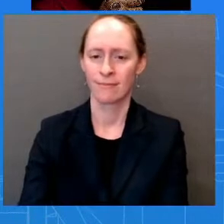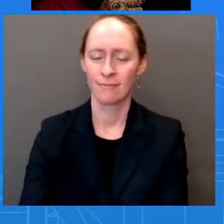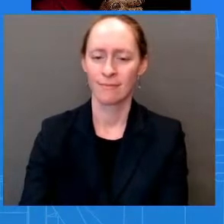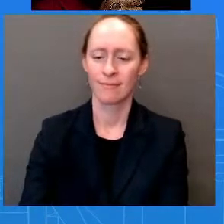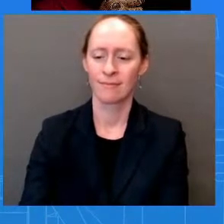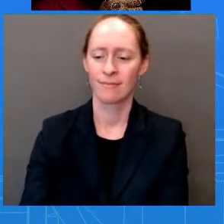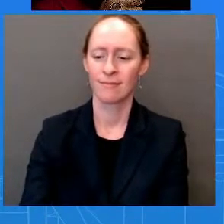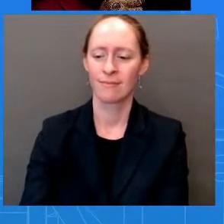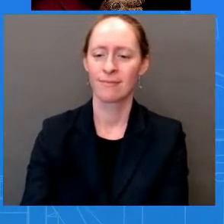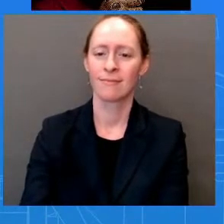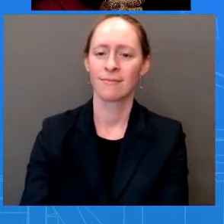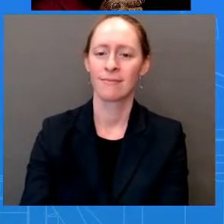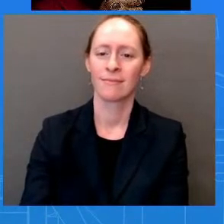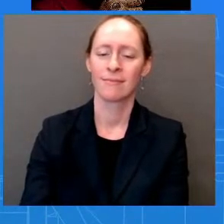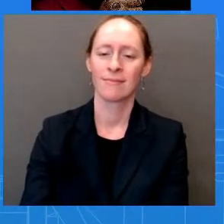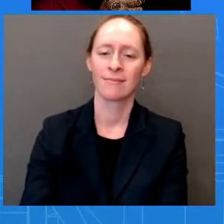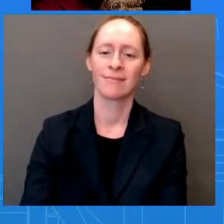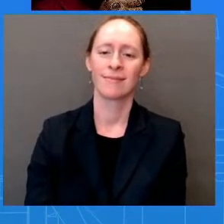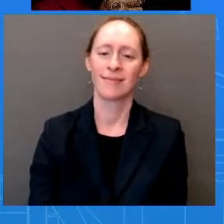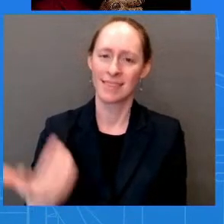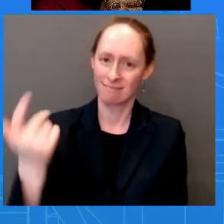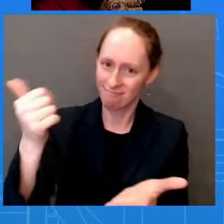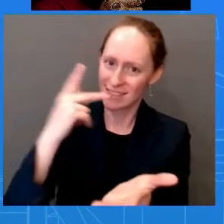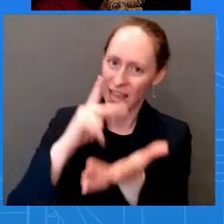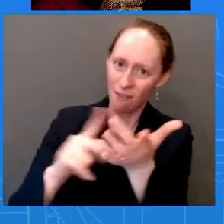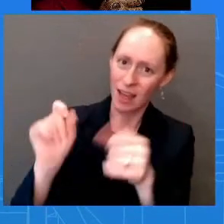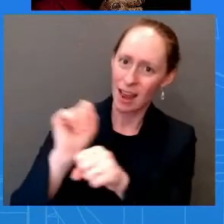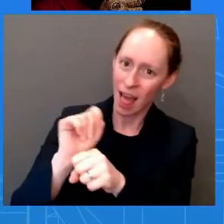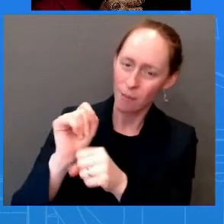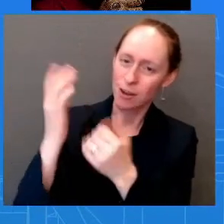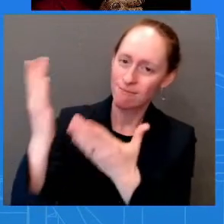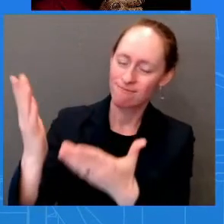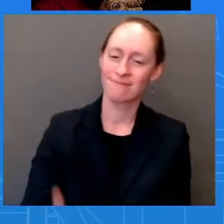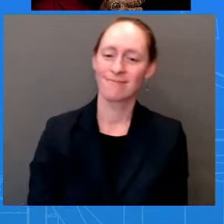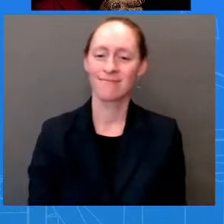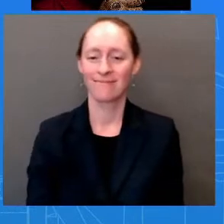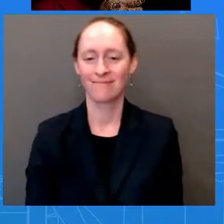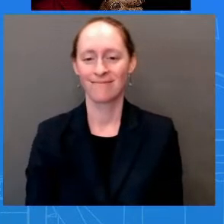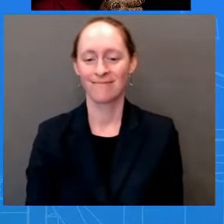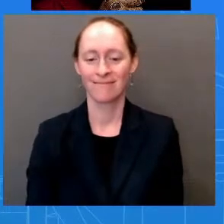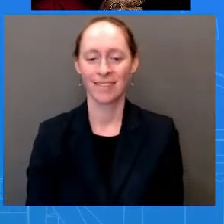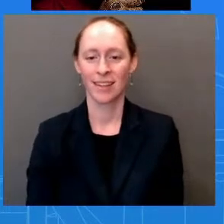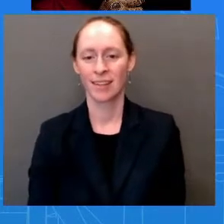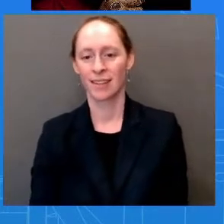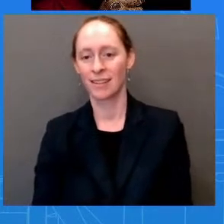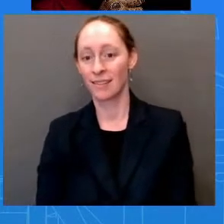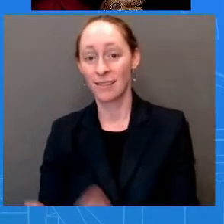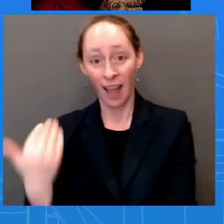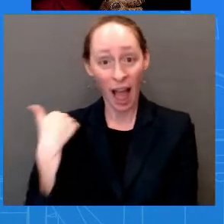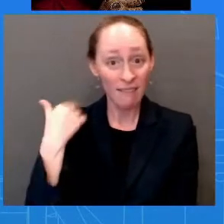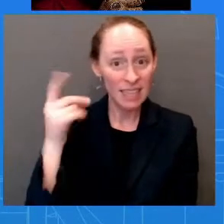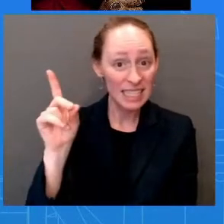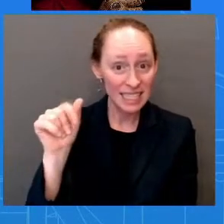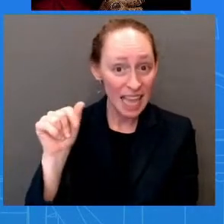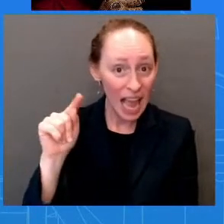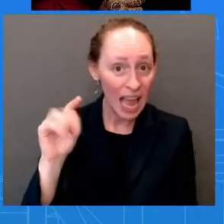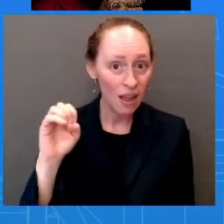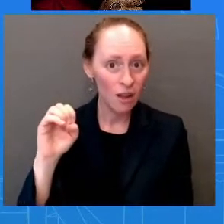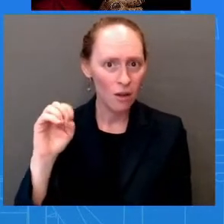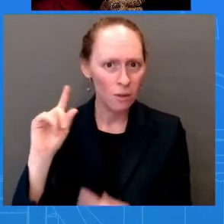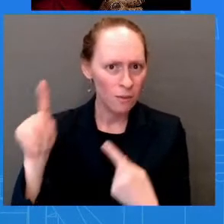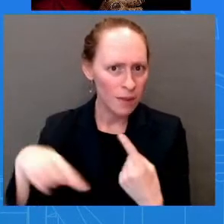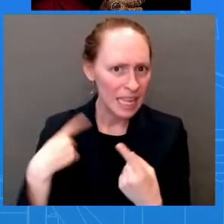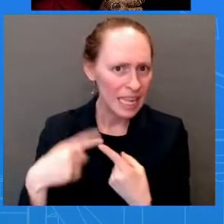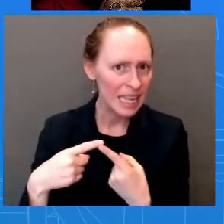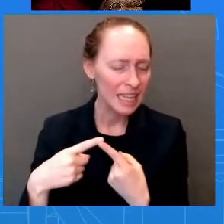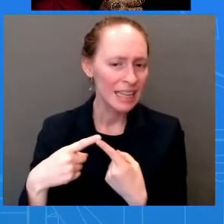been certainly directly involved. Is there a date in the next week or so at which point you all have to elevate this if there isn't an